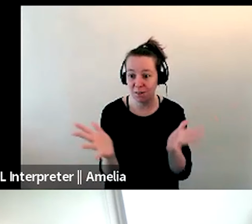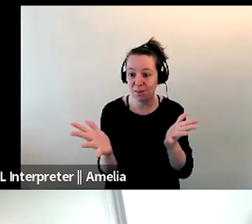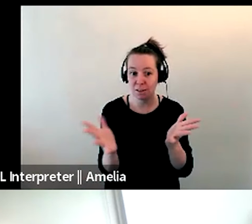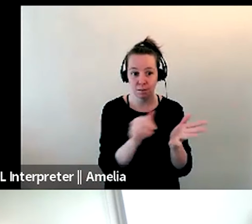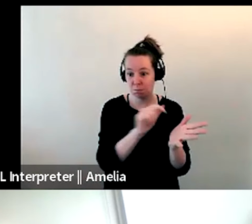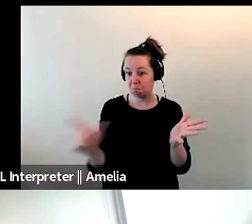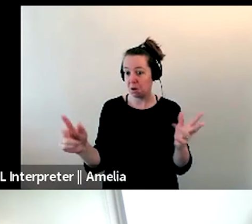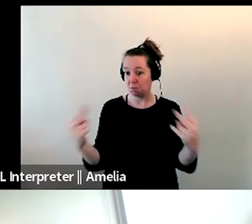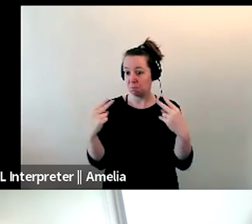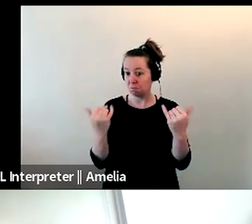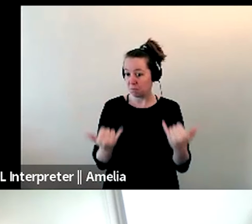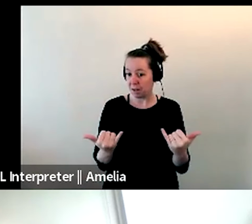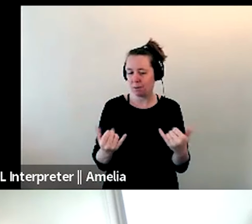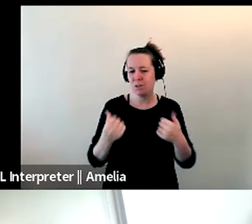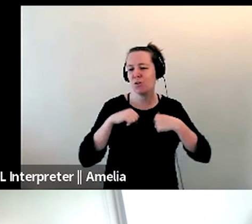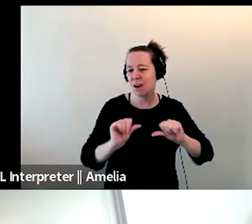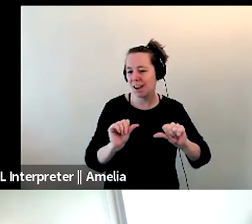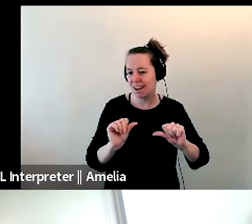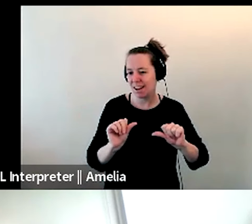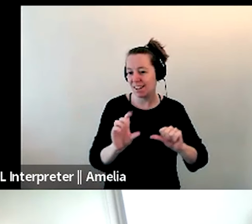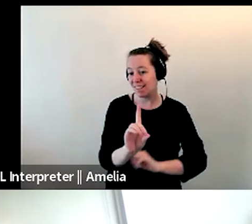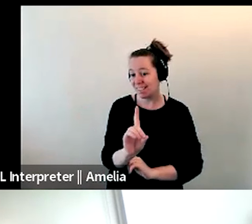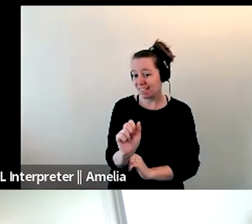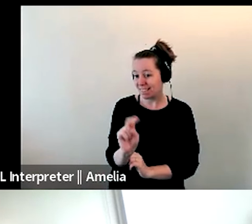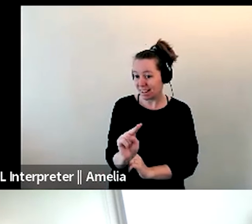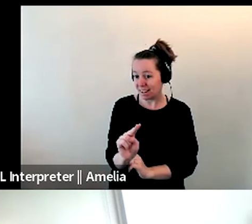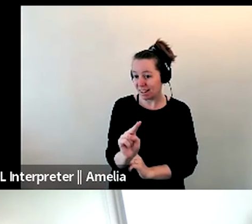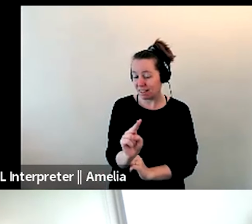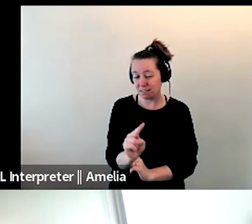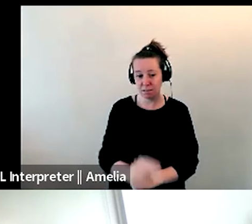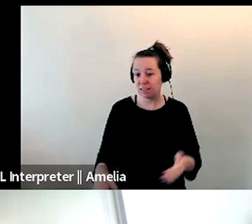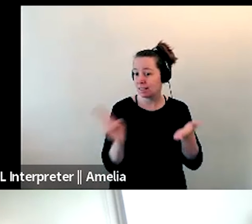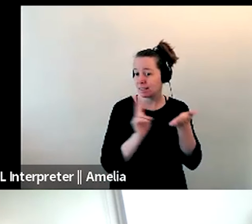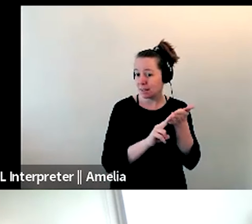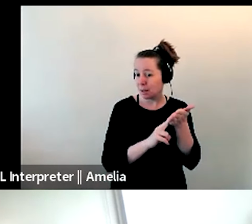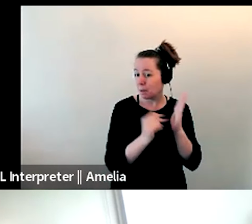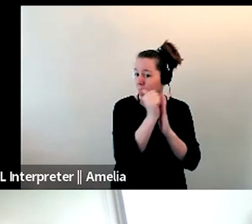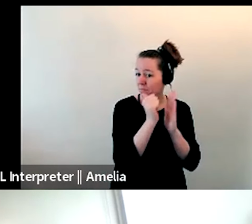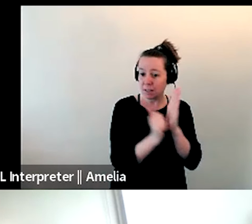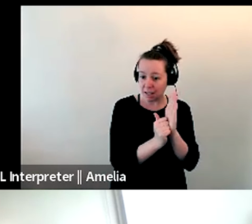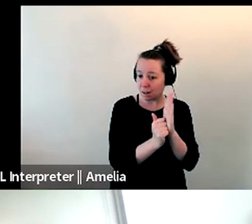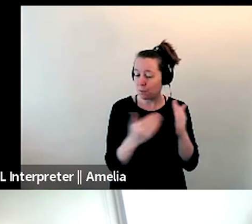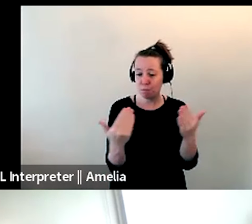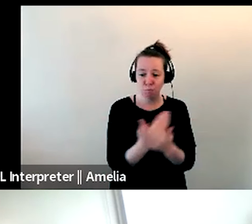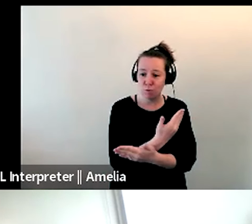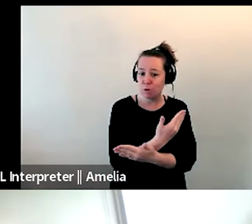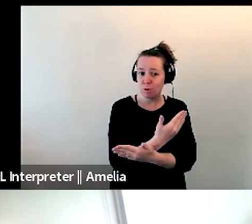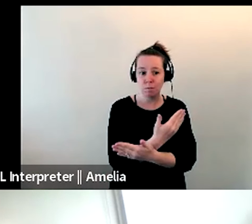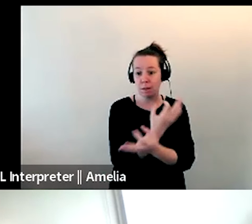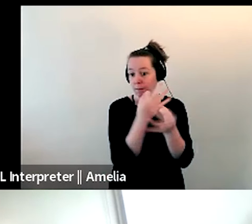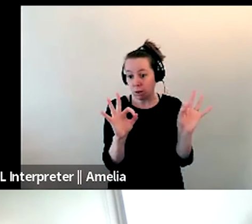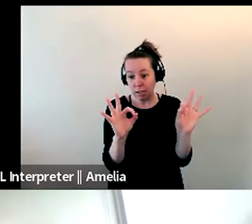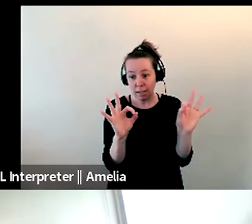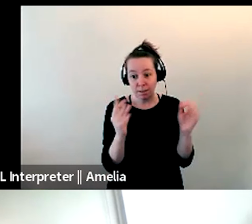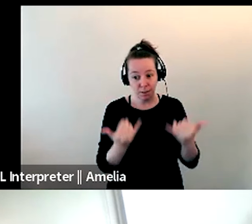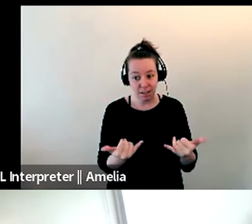on the Discoverability Network. It's free. And we look forward to getting your feedback. With that, we're going